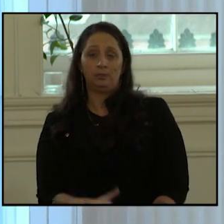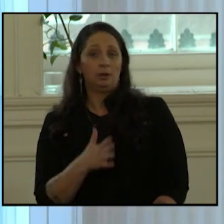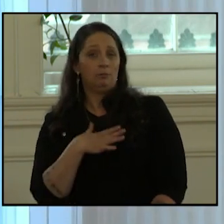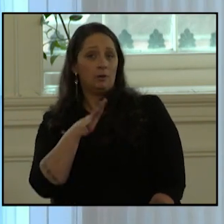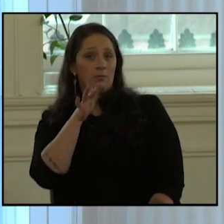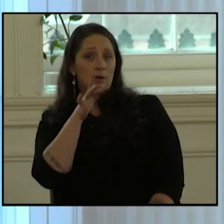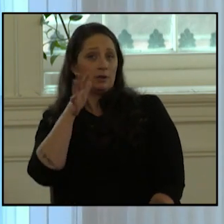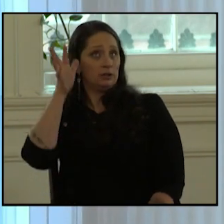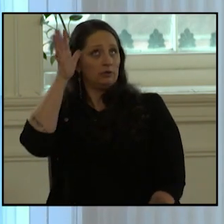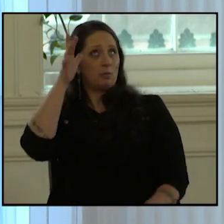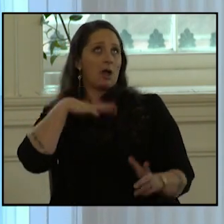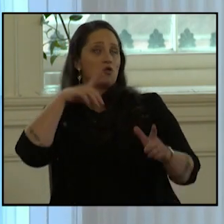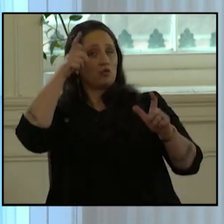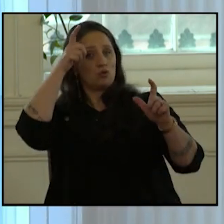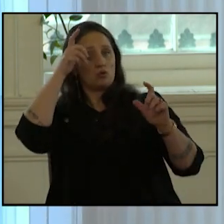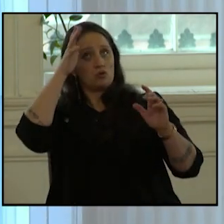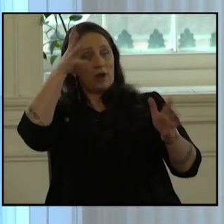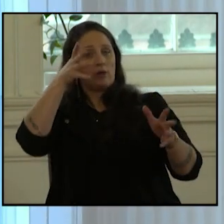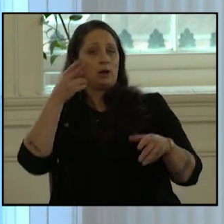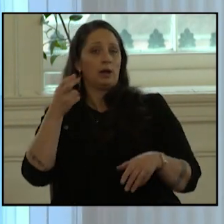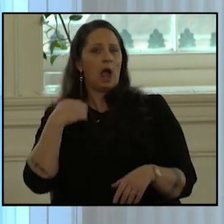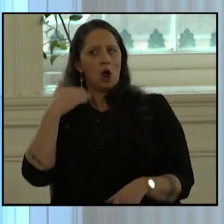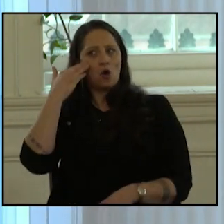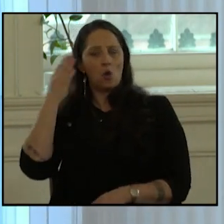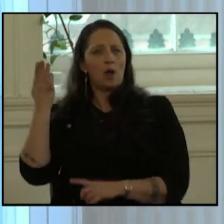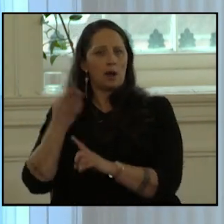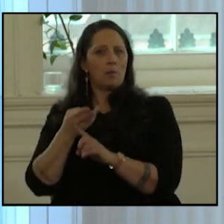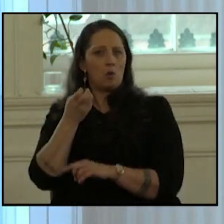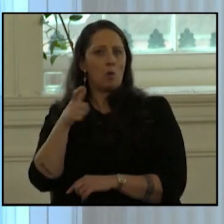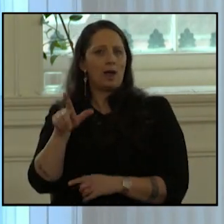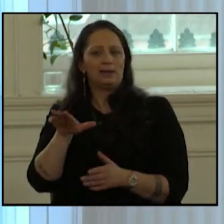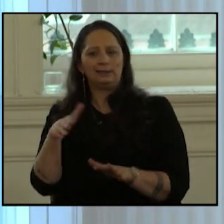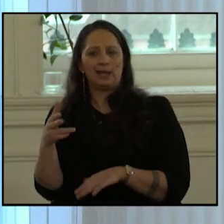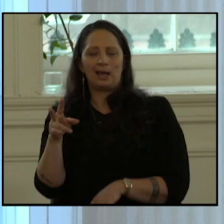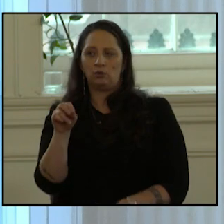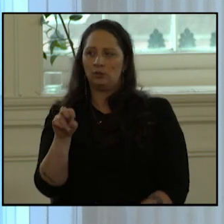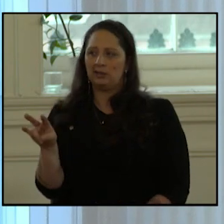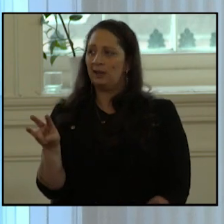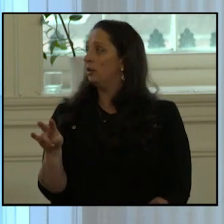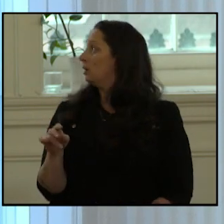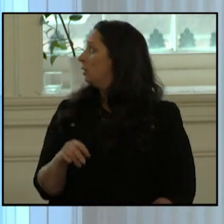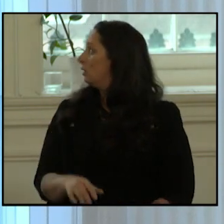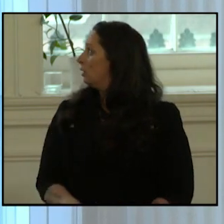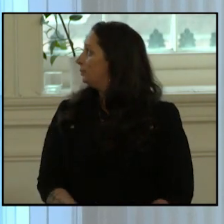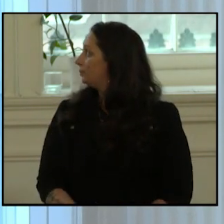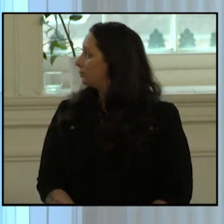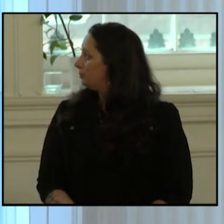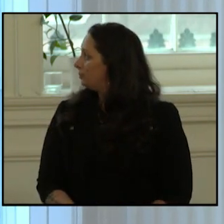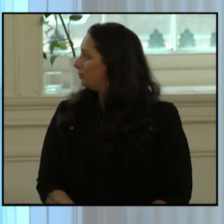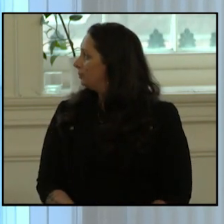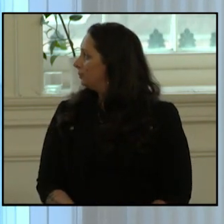mother's father, my grandfather, I knew well. He died in 2007, heavy naval guy.